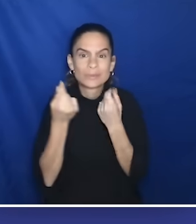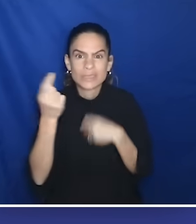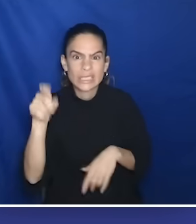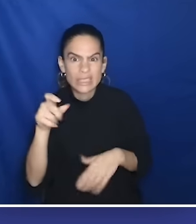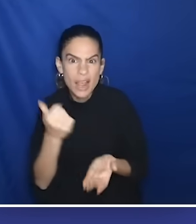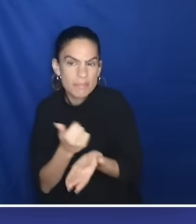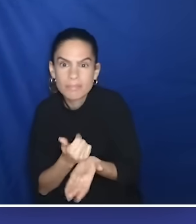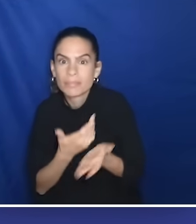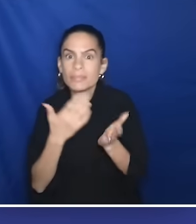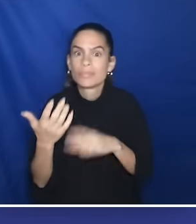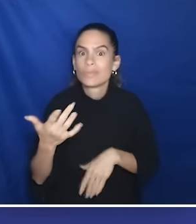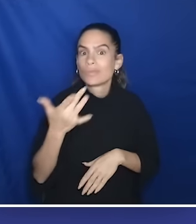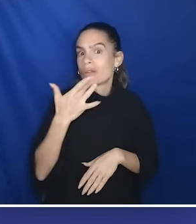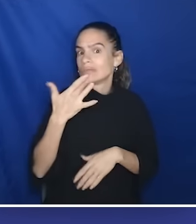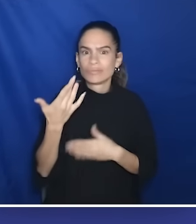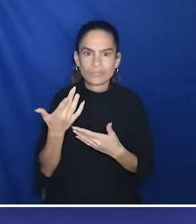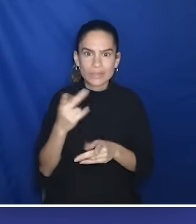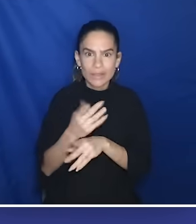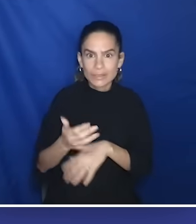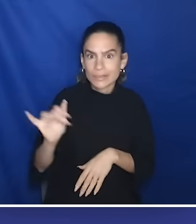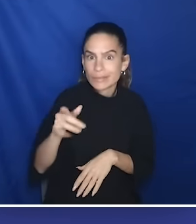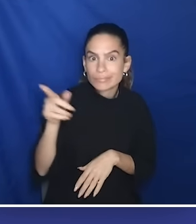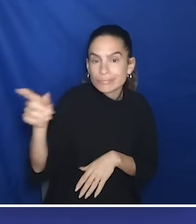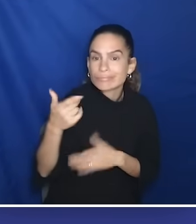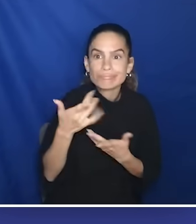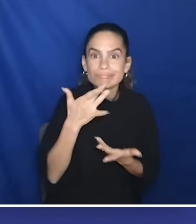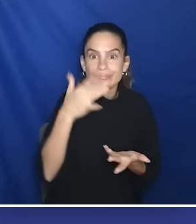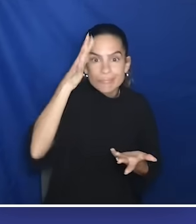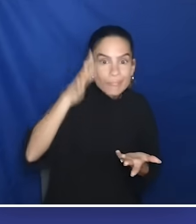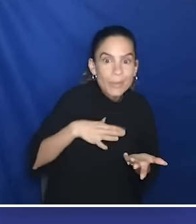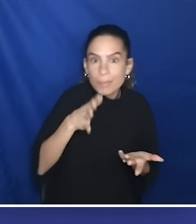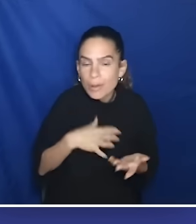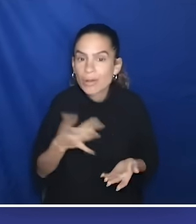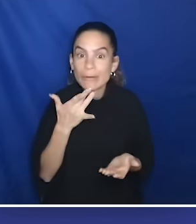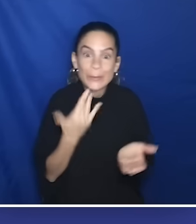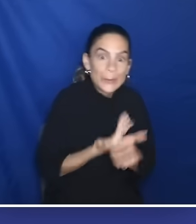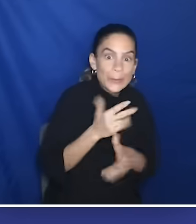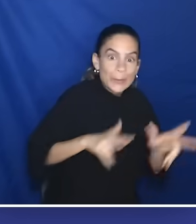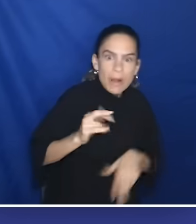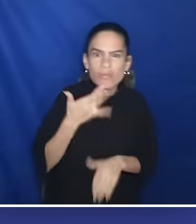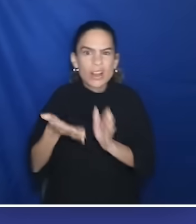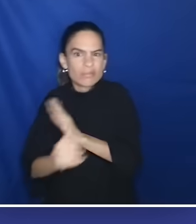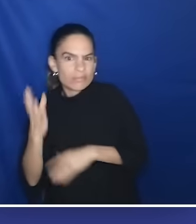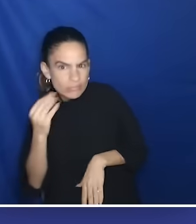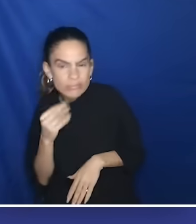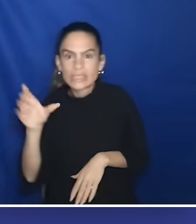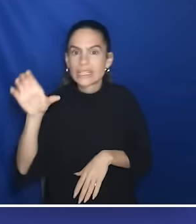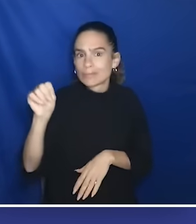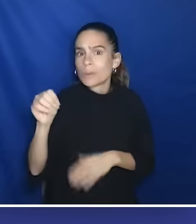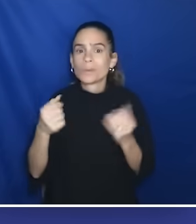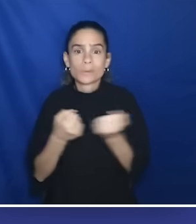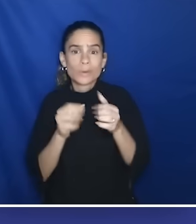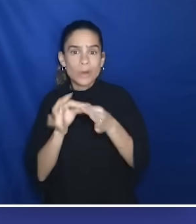with, preferences for caregivers, like their gender, skill level, or experience. Your case manager or